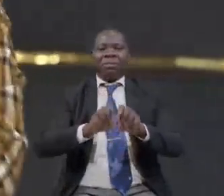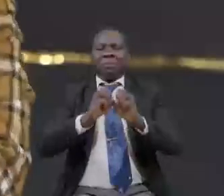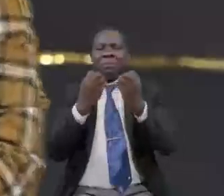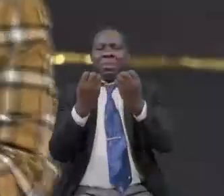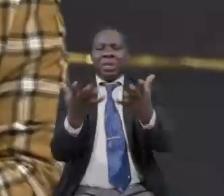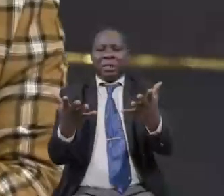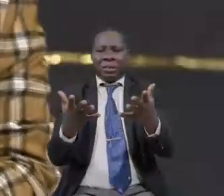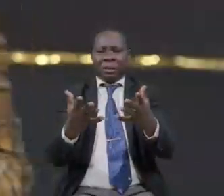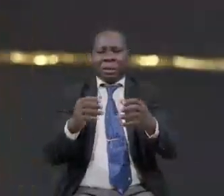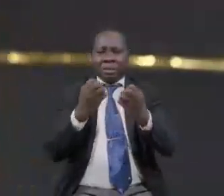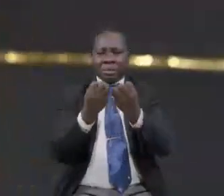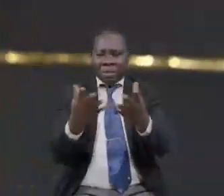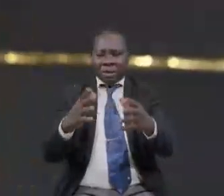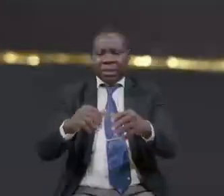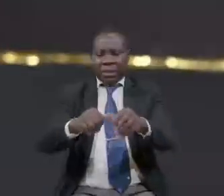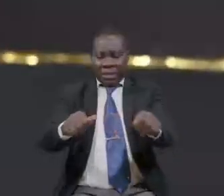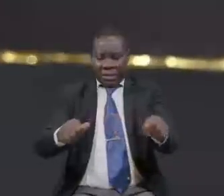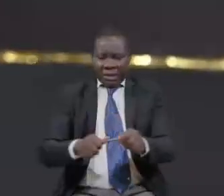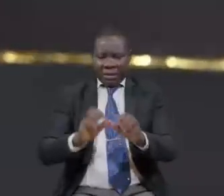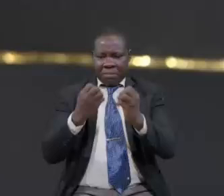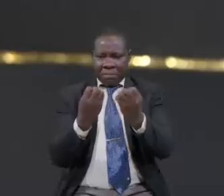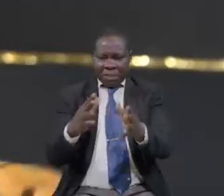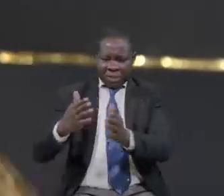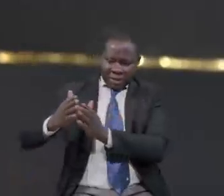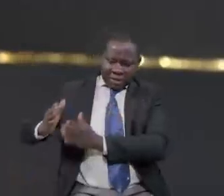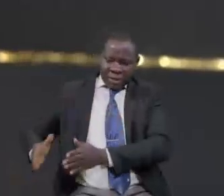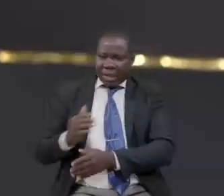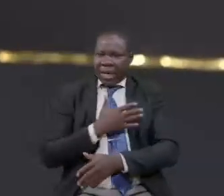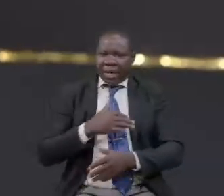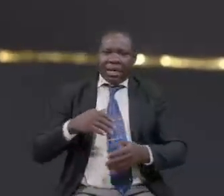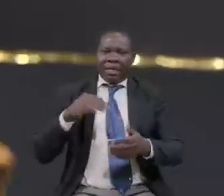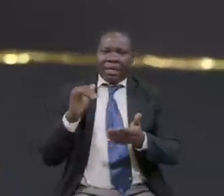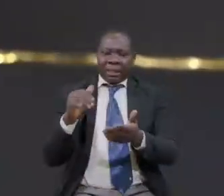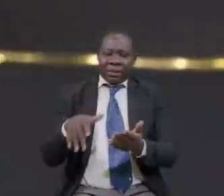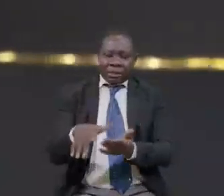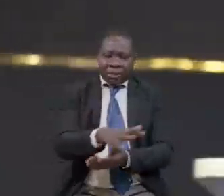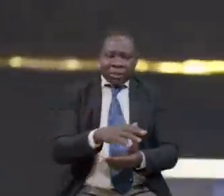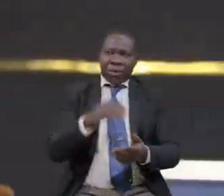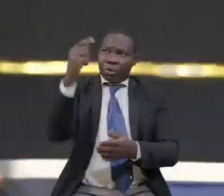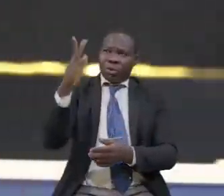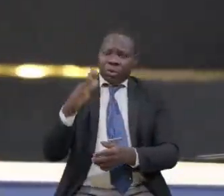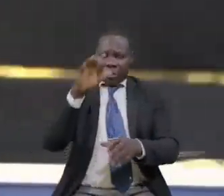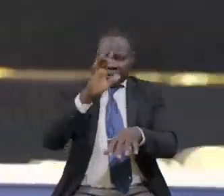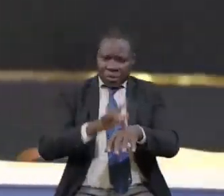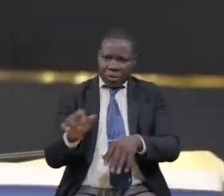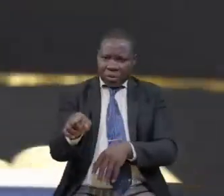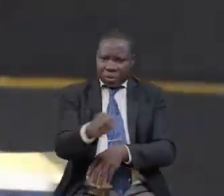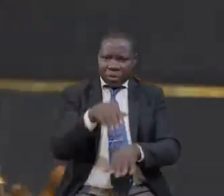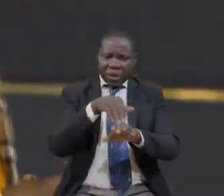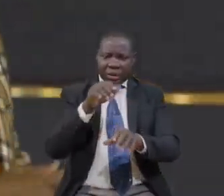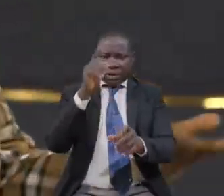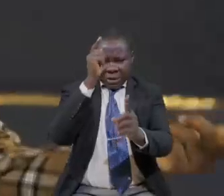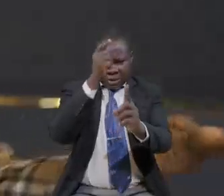many-sided, and grace reaches you at the point of need. You need eternal